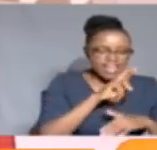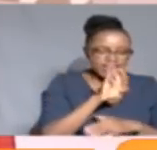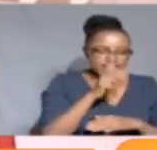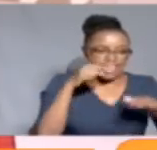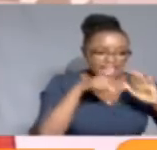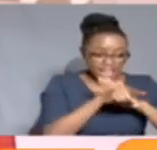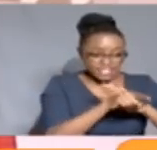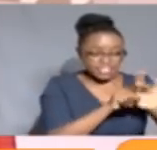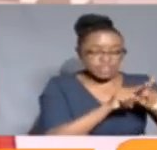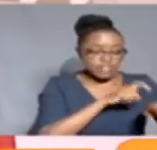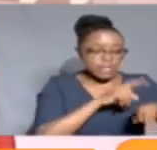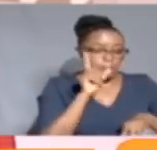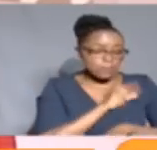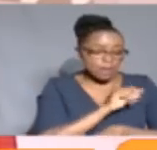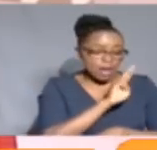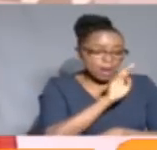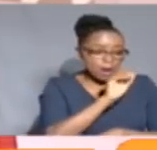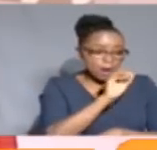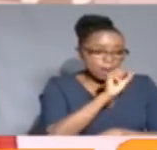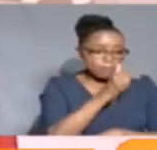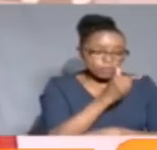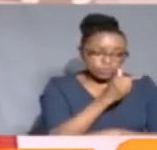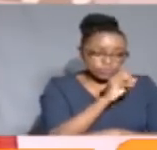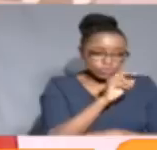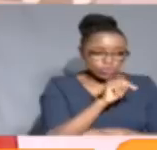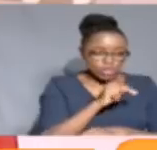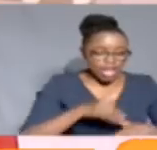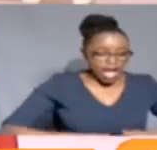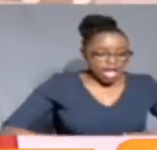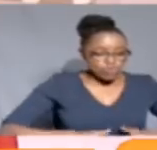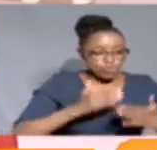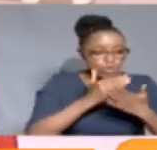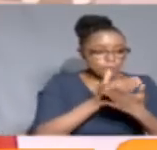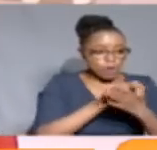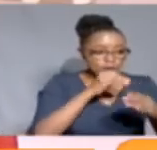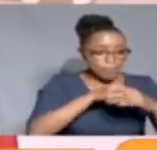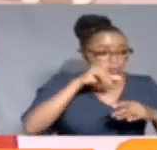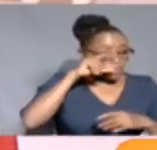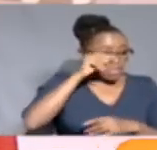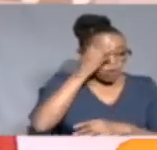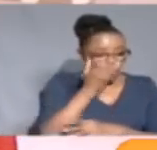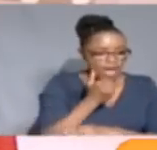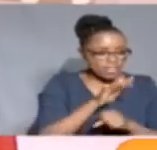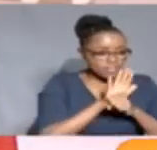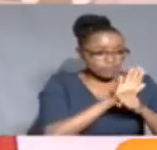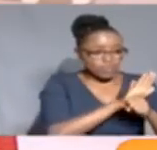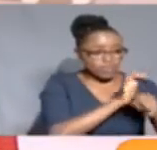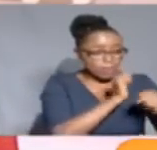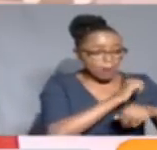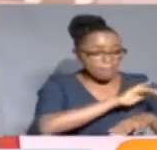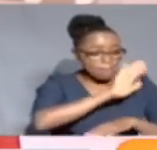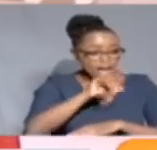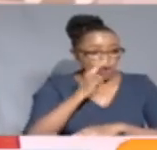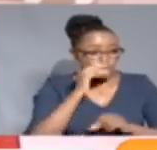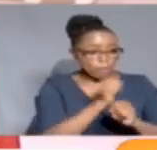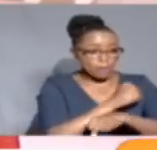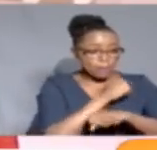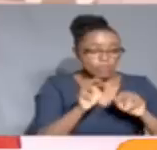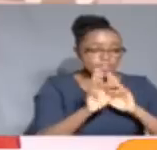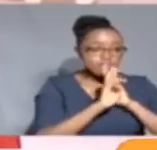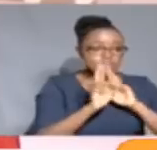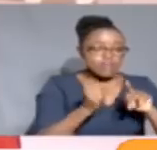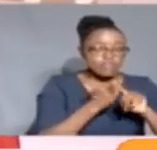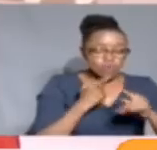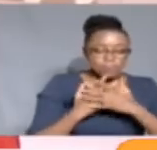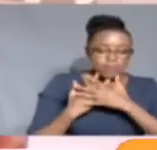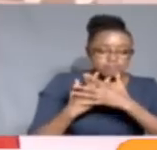his term ended at the Bosto. The Bosto is a youth prison in Coast. Because of stigma, he couldn't go back home. Mm. The report that came from